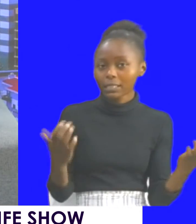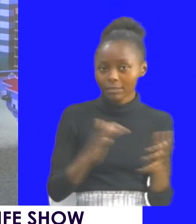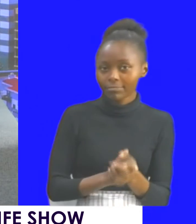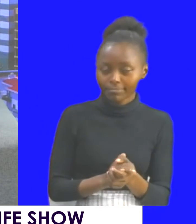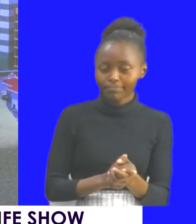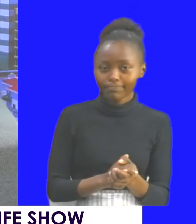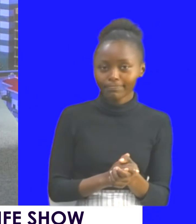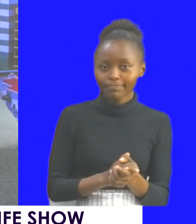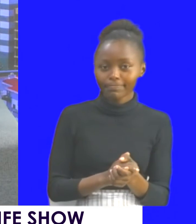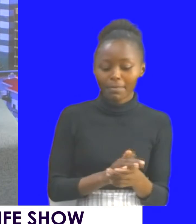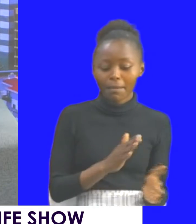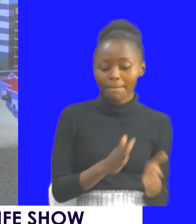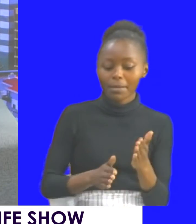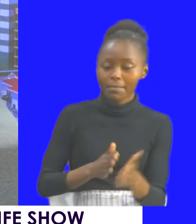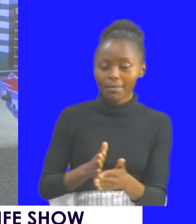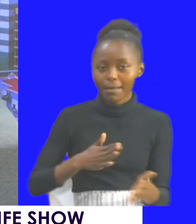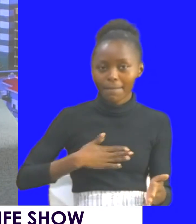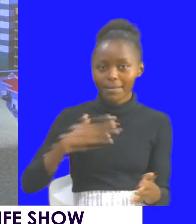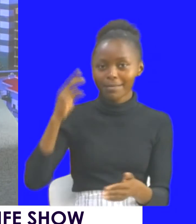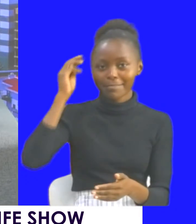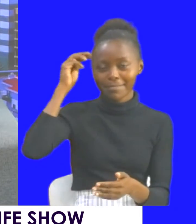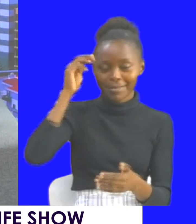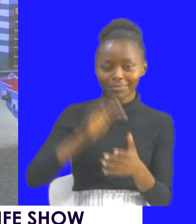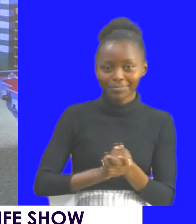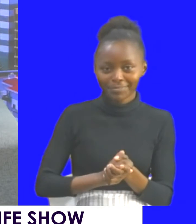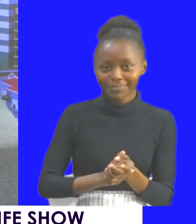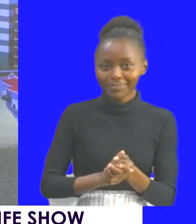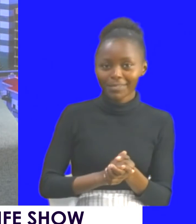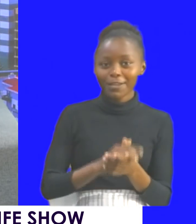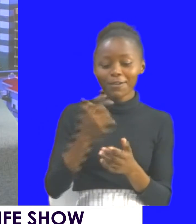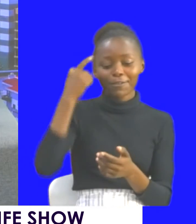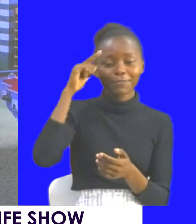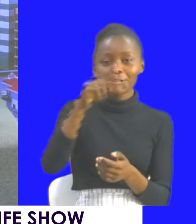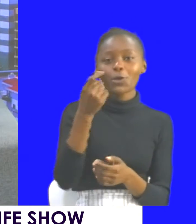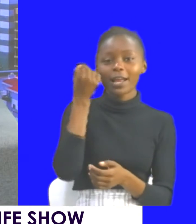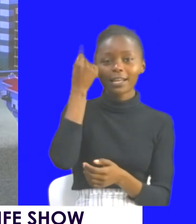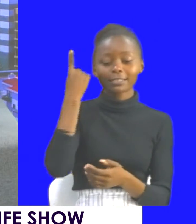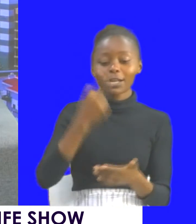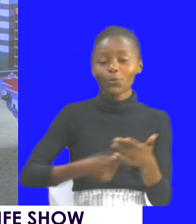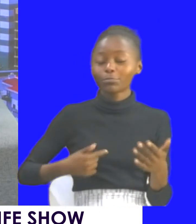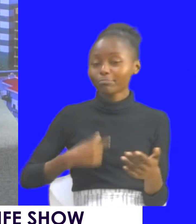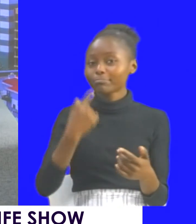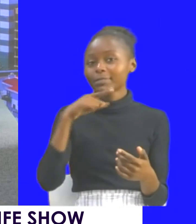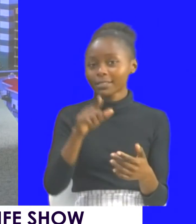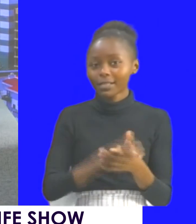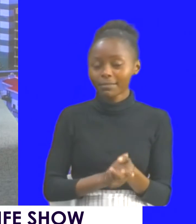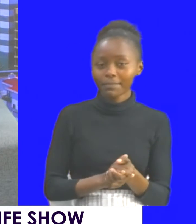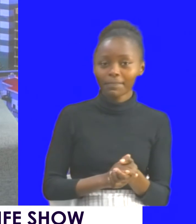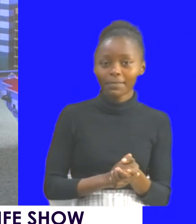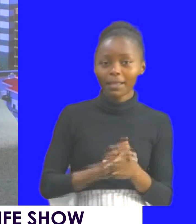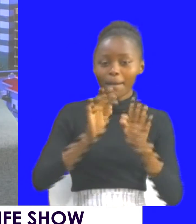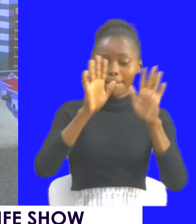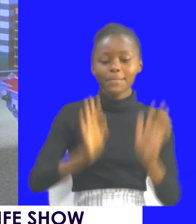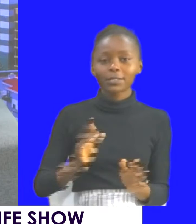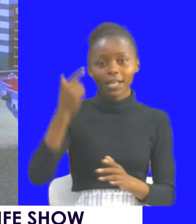my mind for your sake, so that you may understand exactly what I'm trying to pass across. It is important